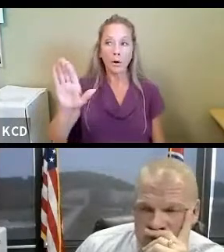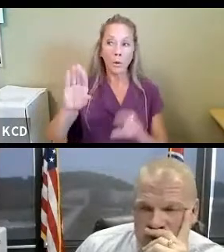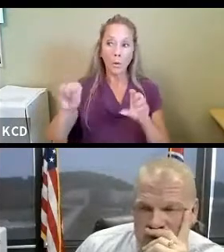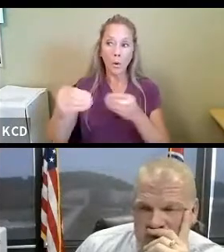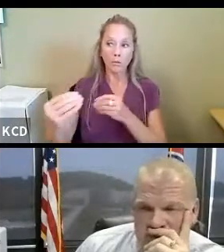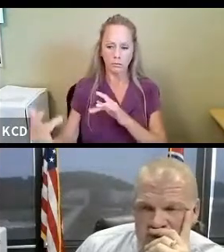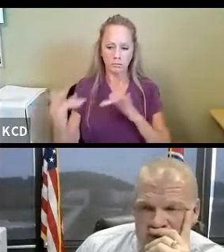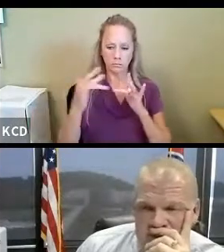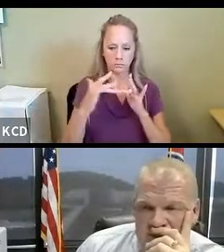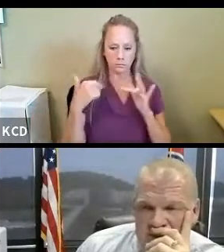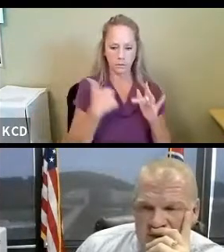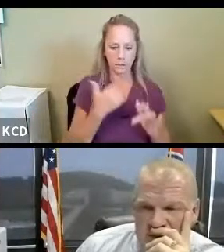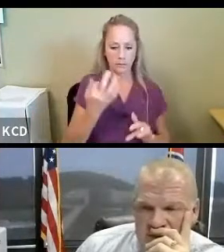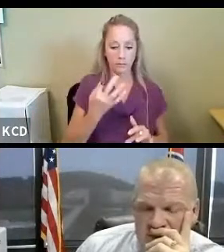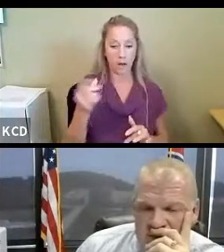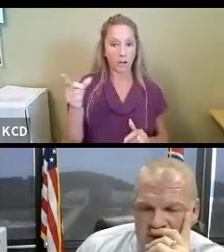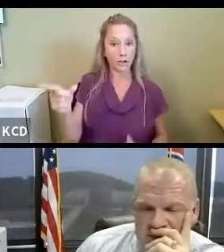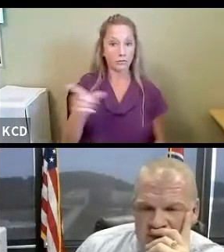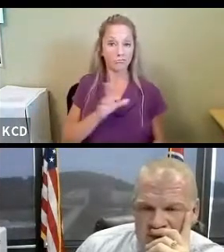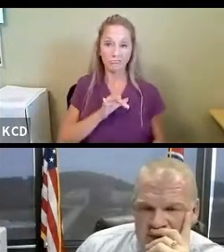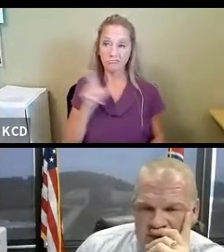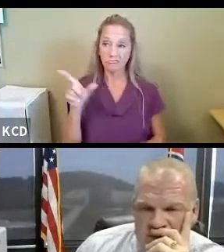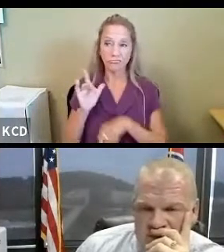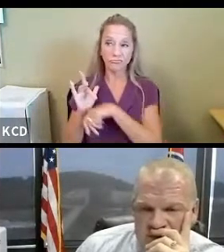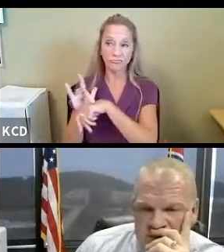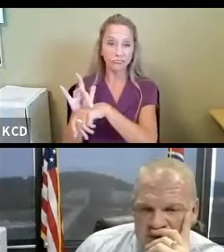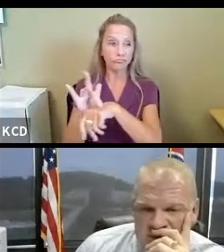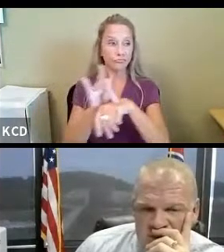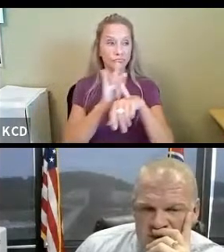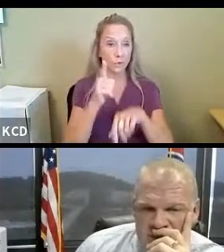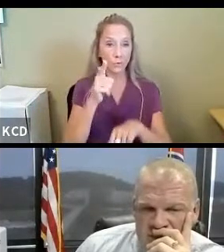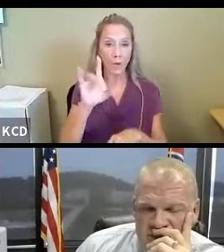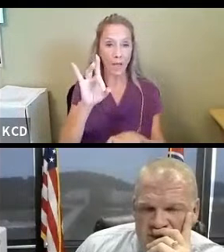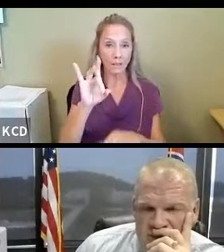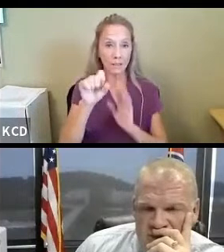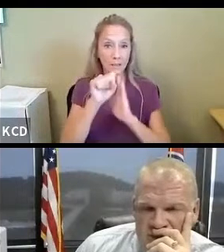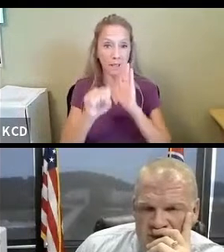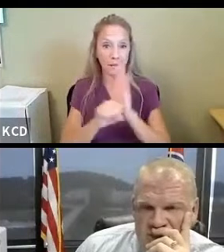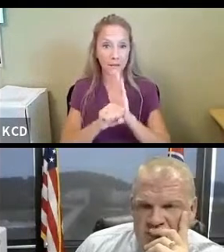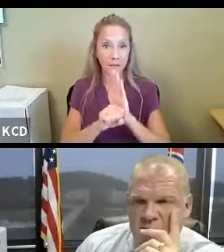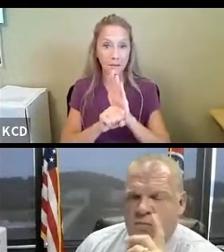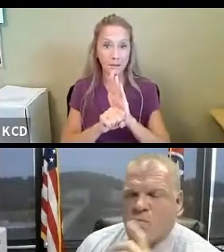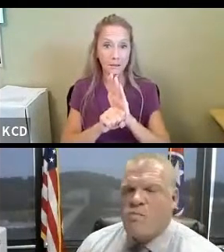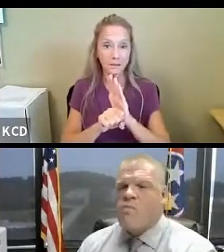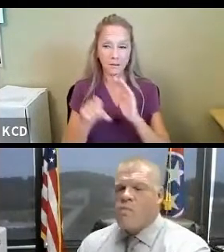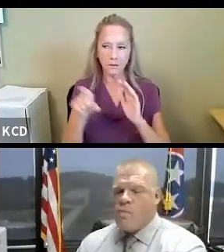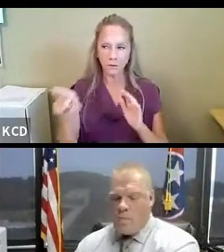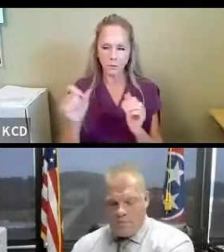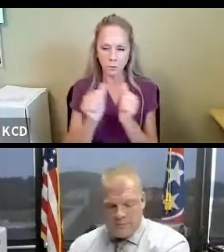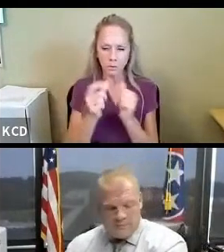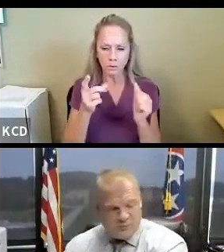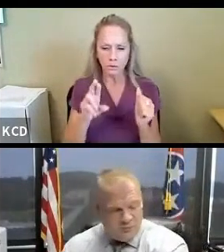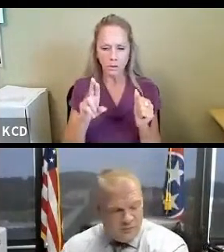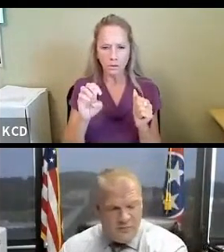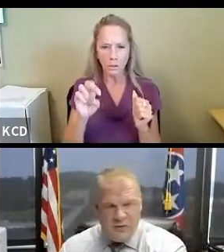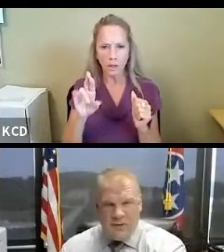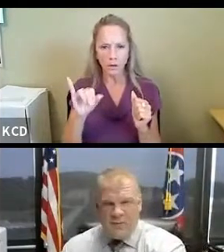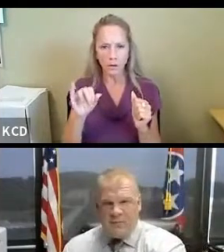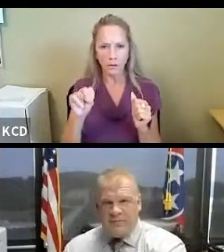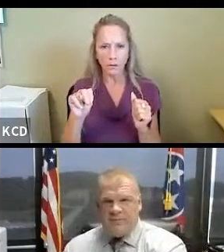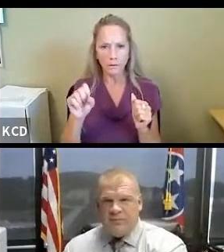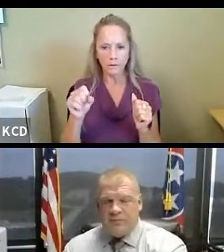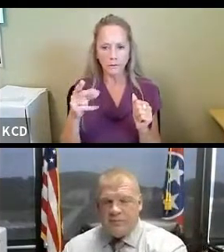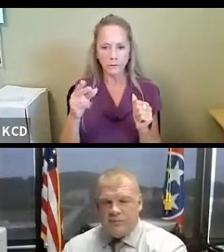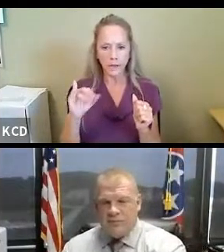is sweeping the country. She's been to 28 states. She and Dr. Aram Zaida, who is an epidemiologist,